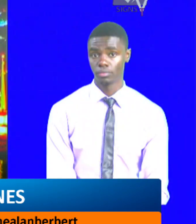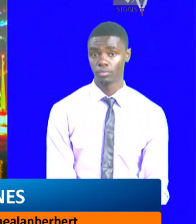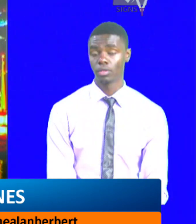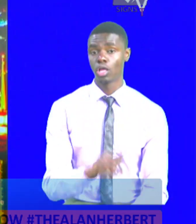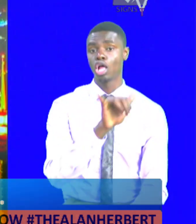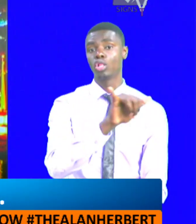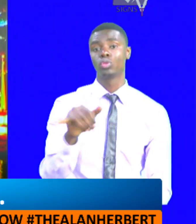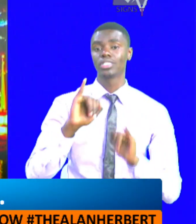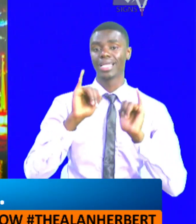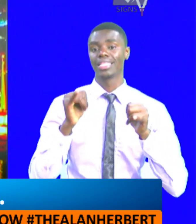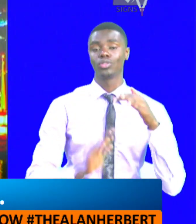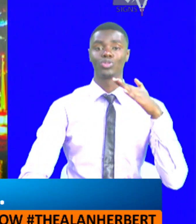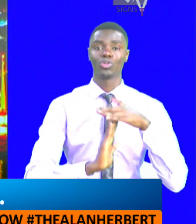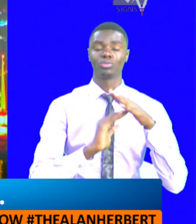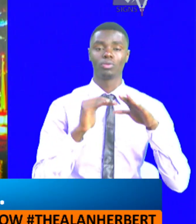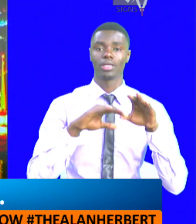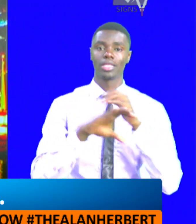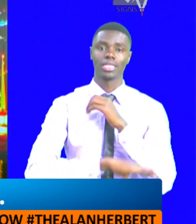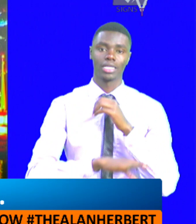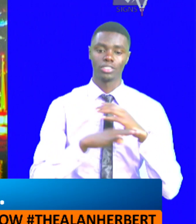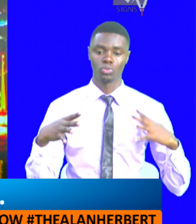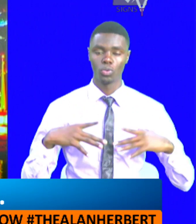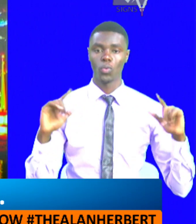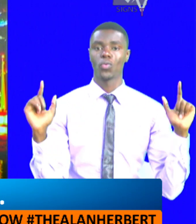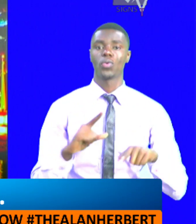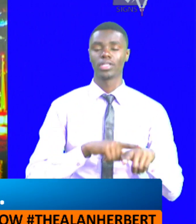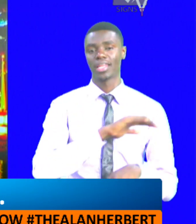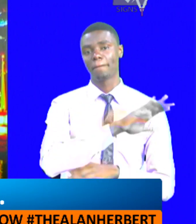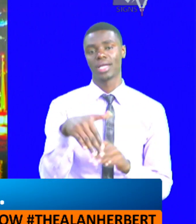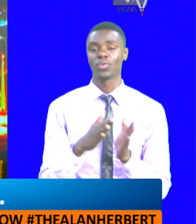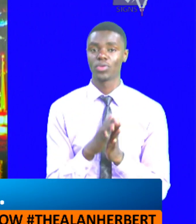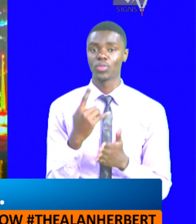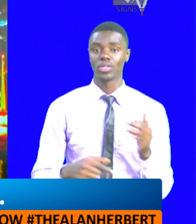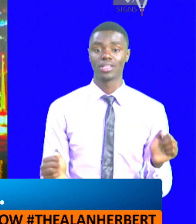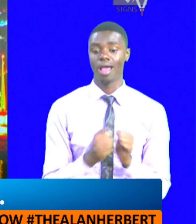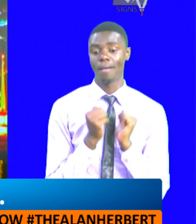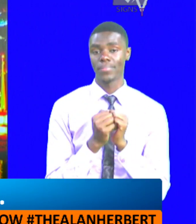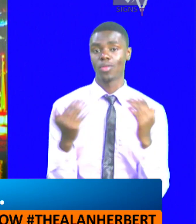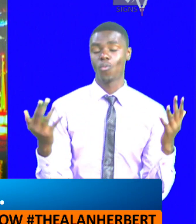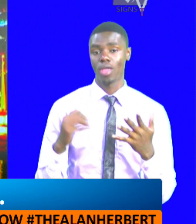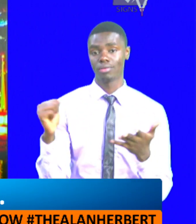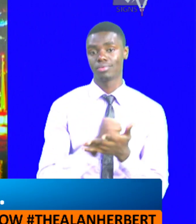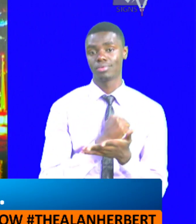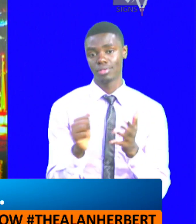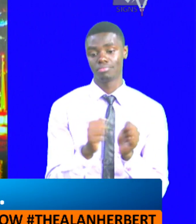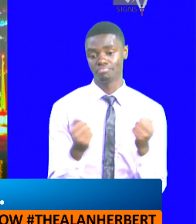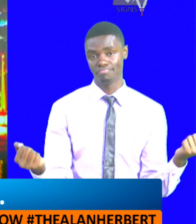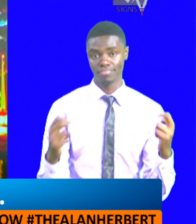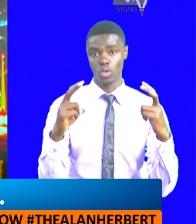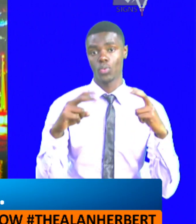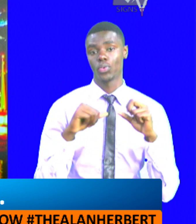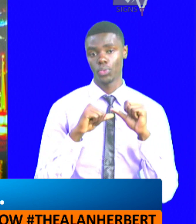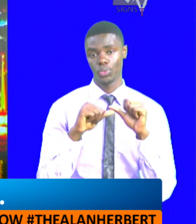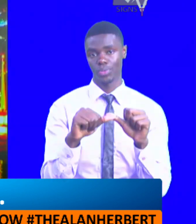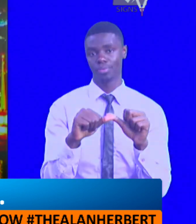And those are the news that are making headlines in the country. We're going to take a break. When we come back with what is making headlines in the dailies. Keep it science.